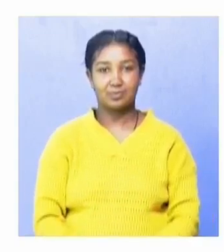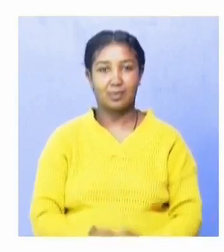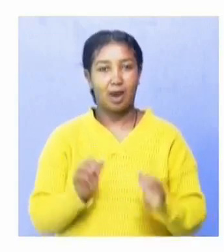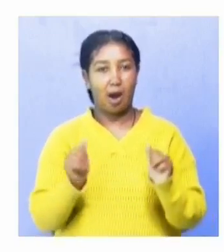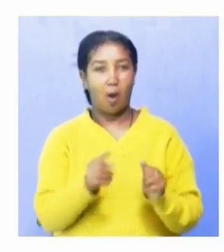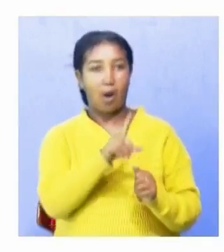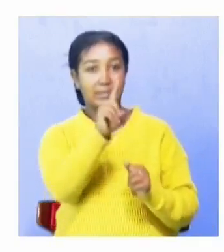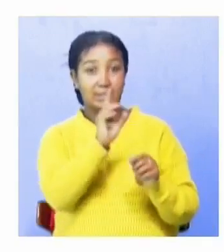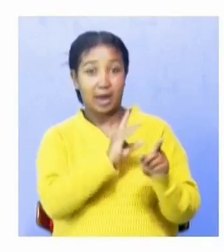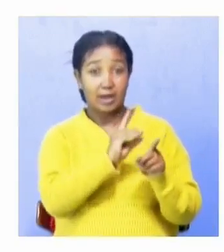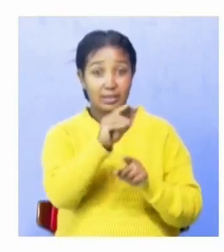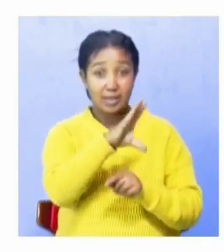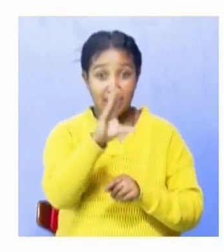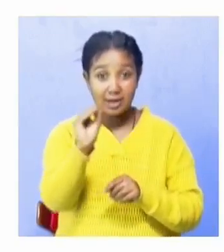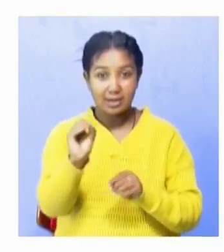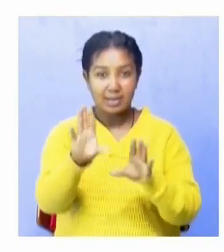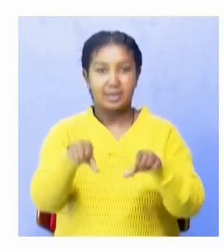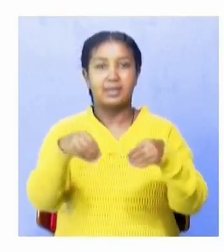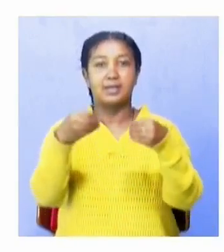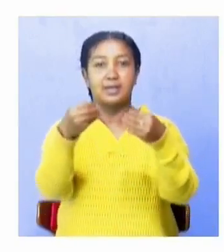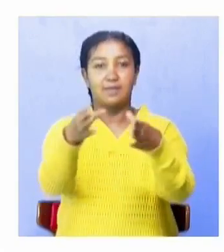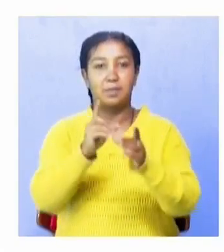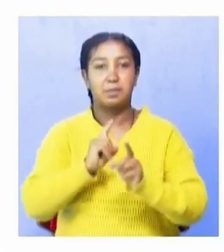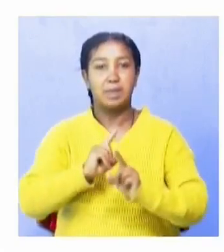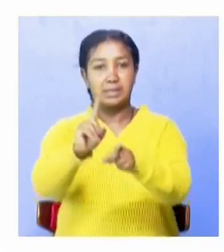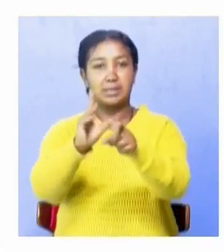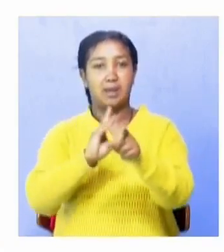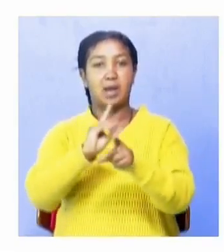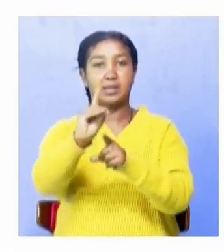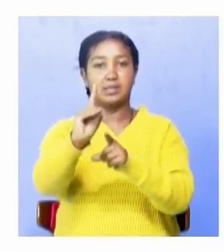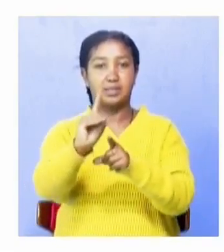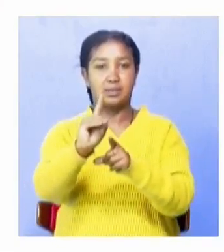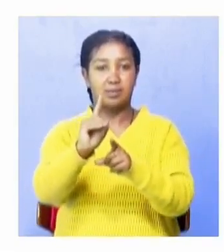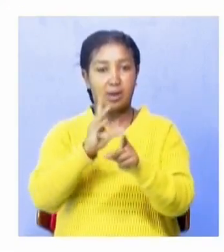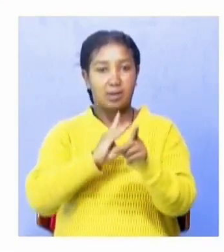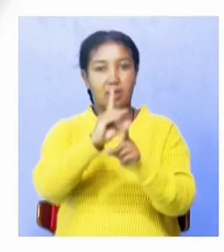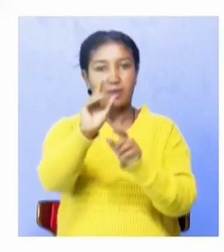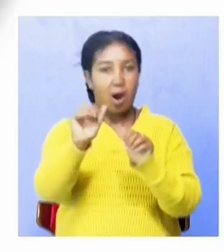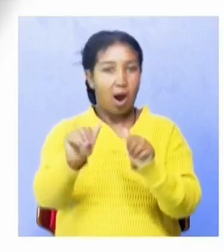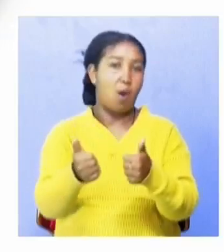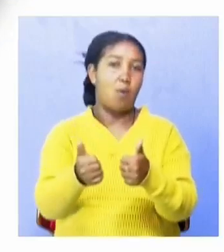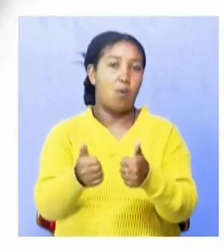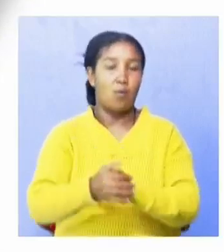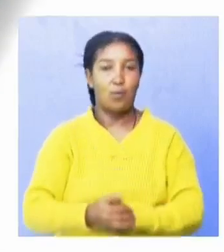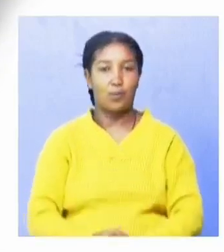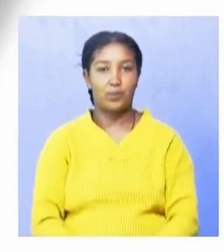Asking for and giving directions.